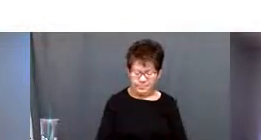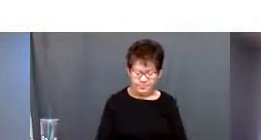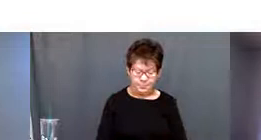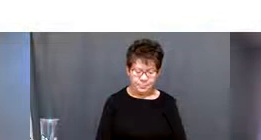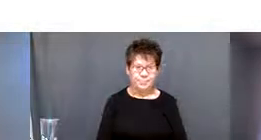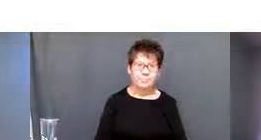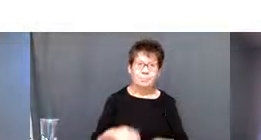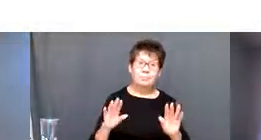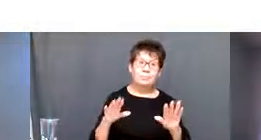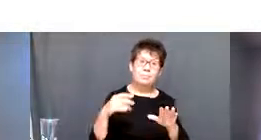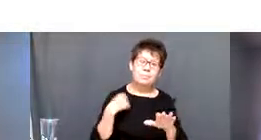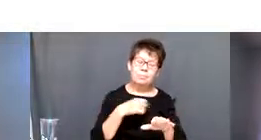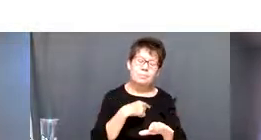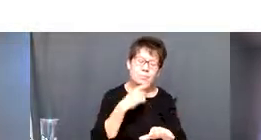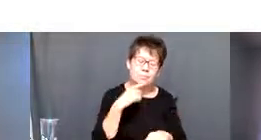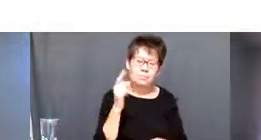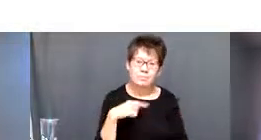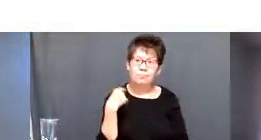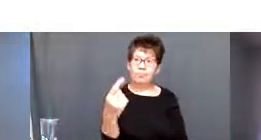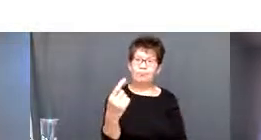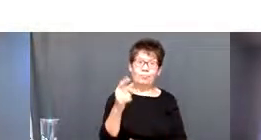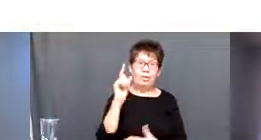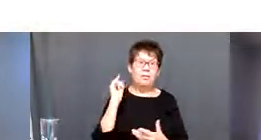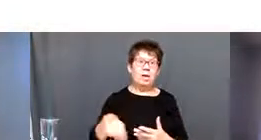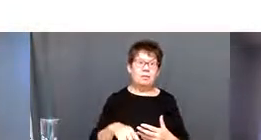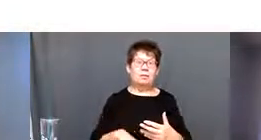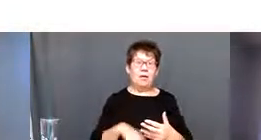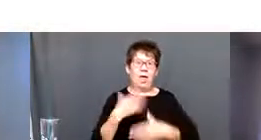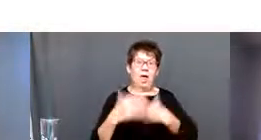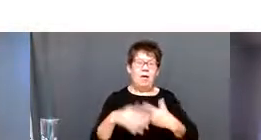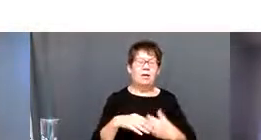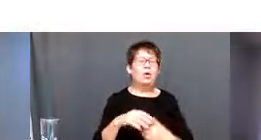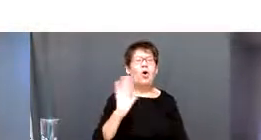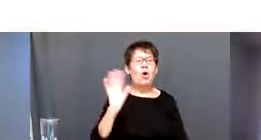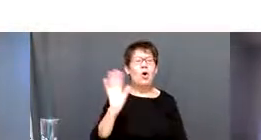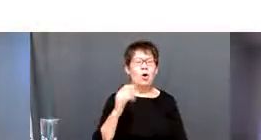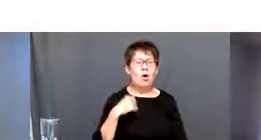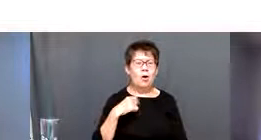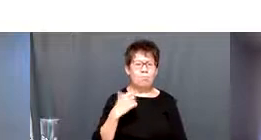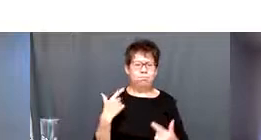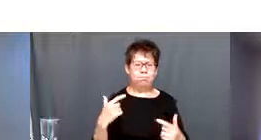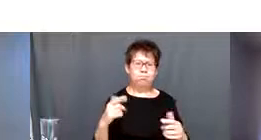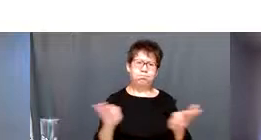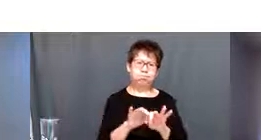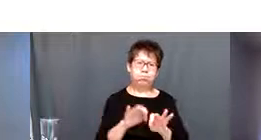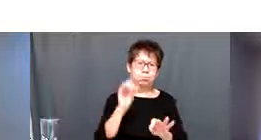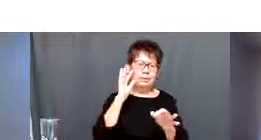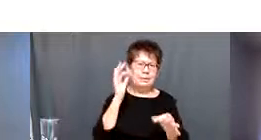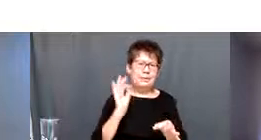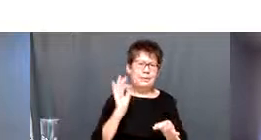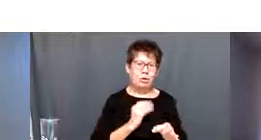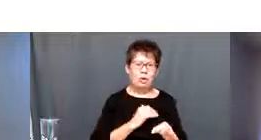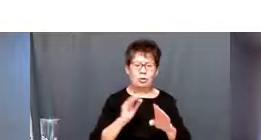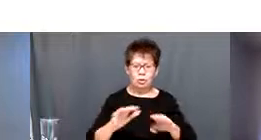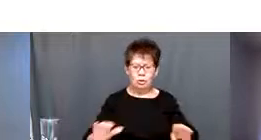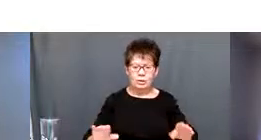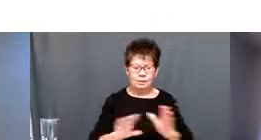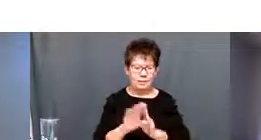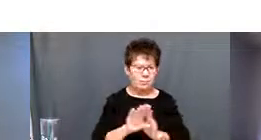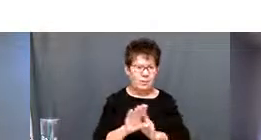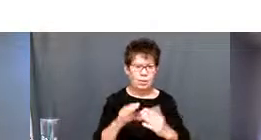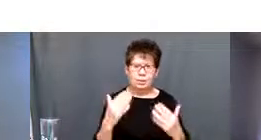And we're not going to let you go through this alone. We understand that this is a big decision, and children, our child's development is one of